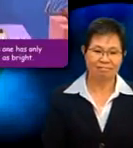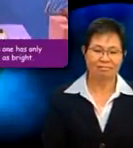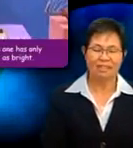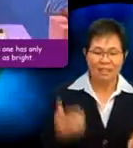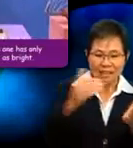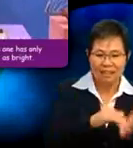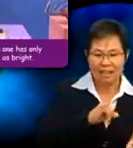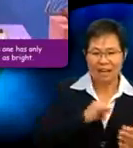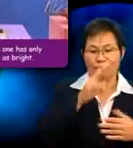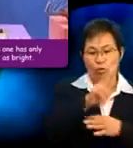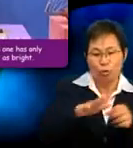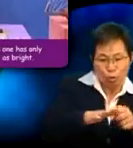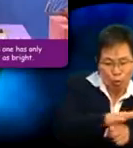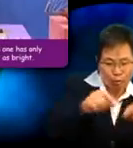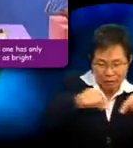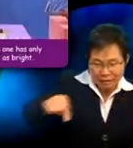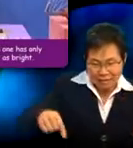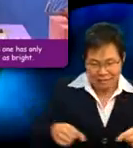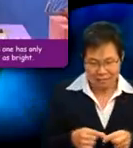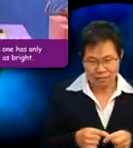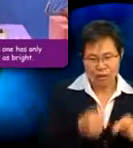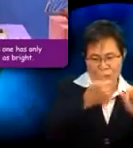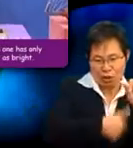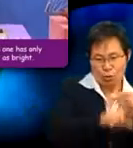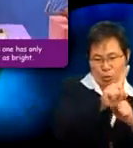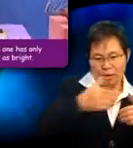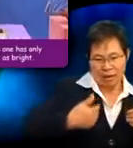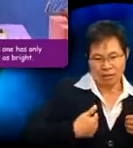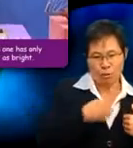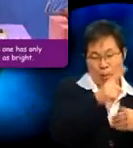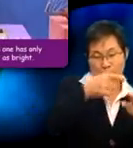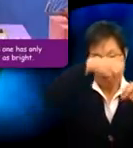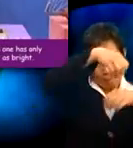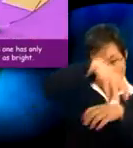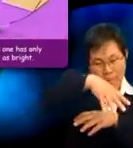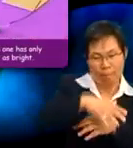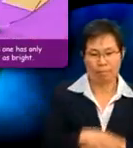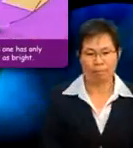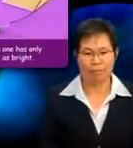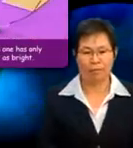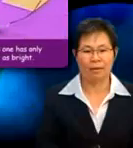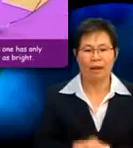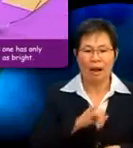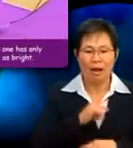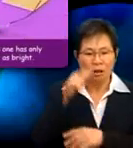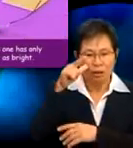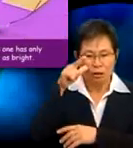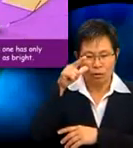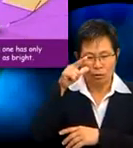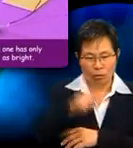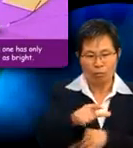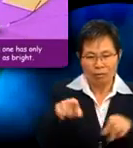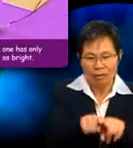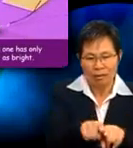Now, look carefully. What do you think will happen if I add one more bulb to